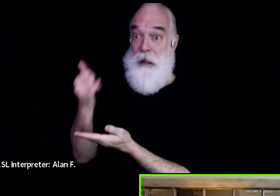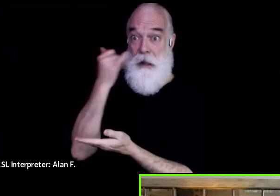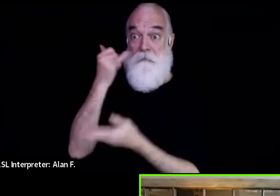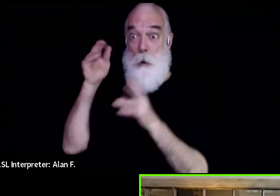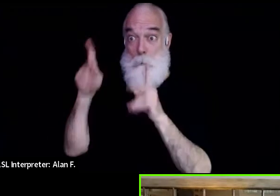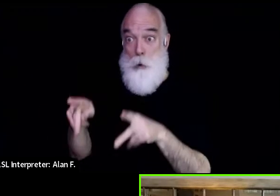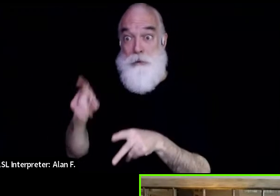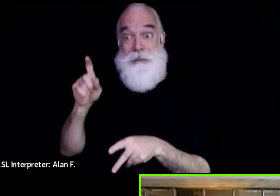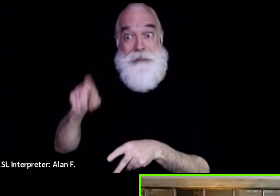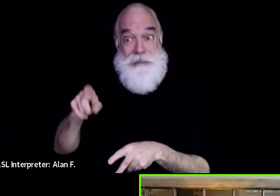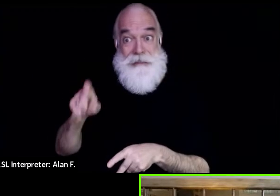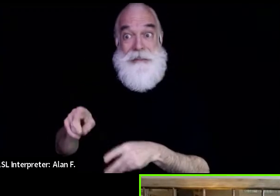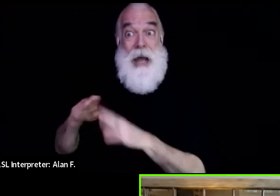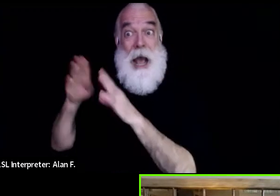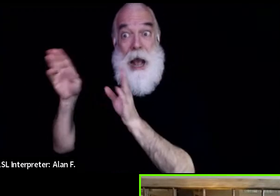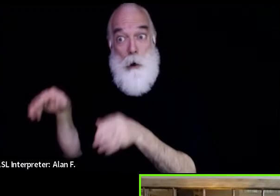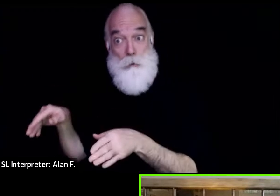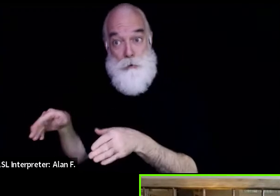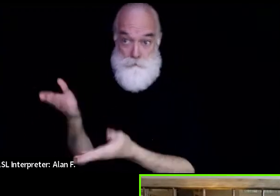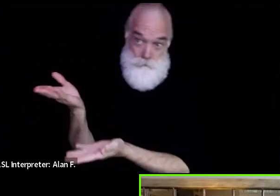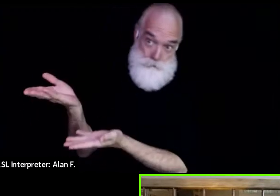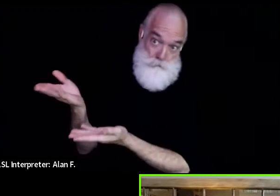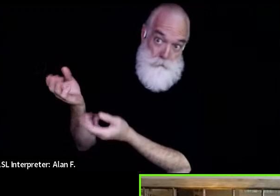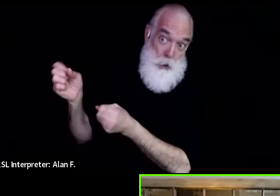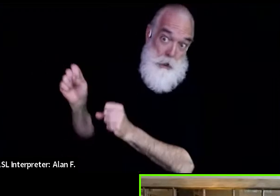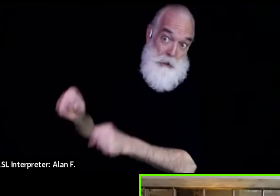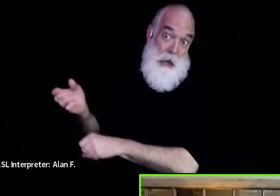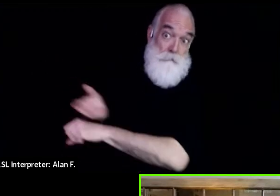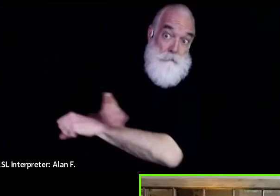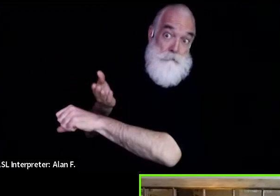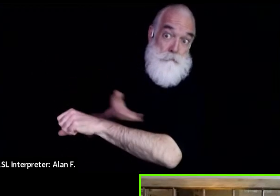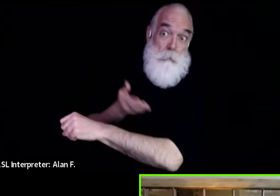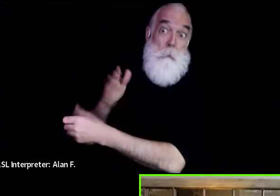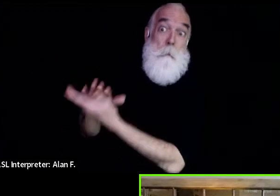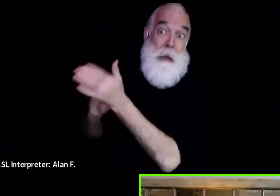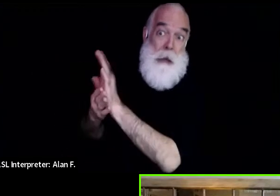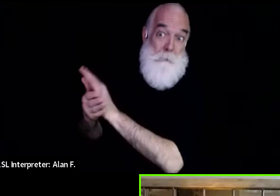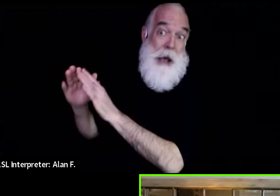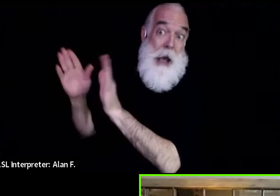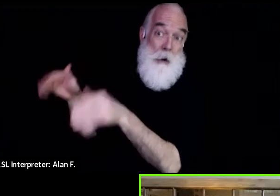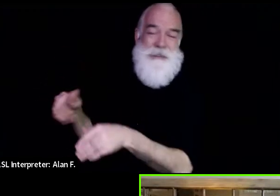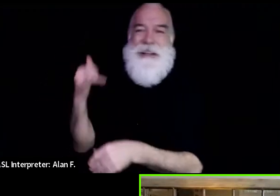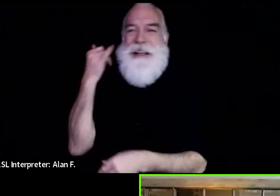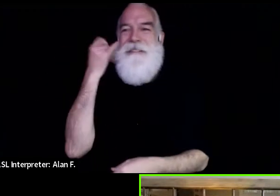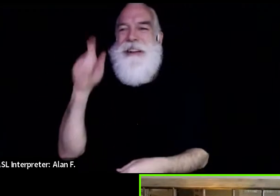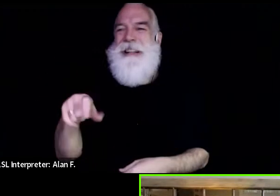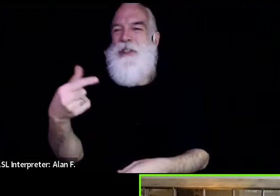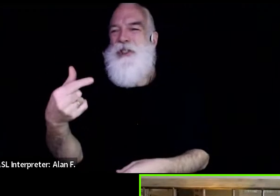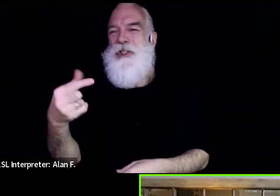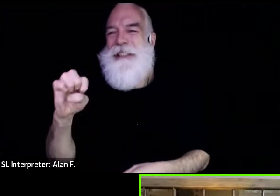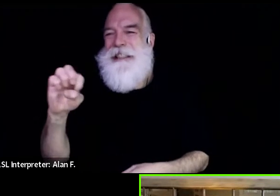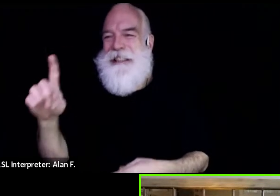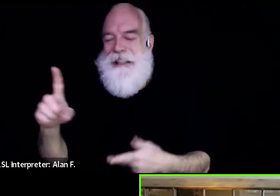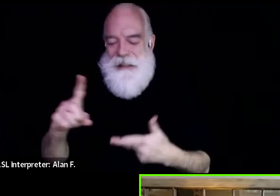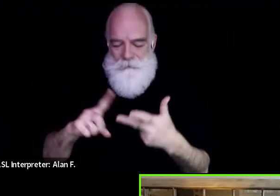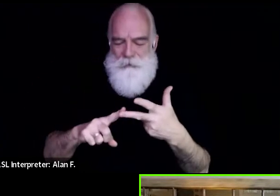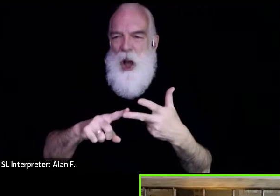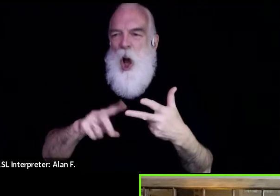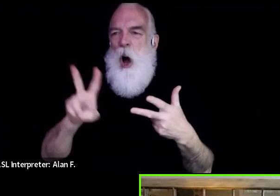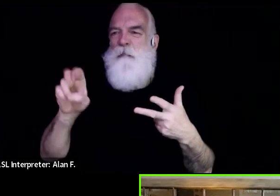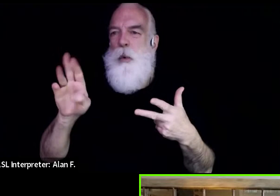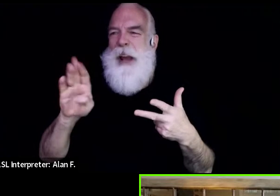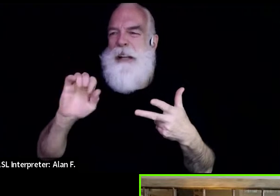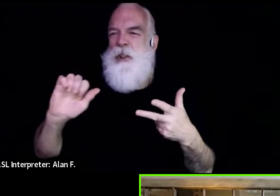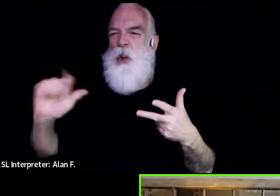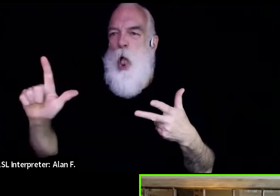facility to offer housing. If they needed GED, if they needed vocational training, if they needed daycare